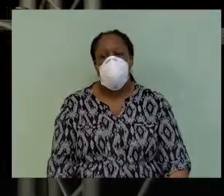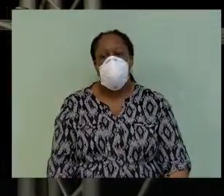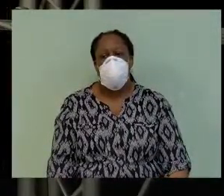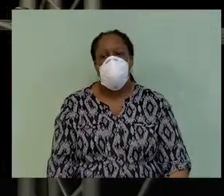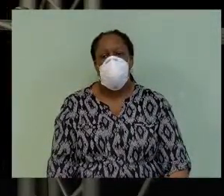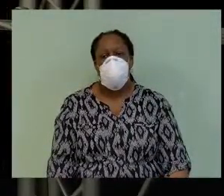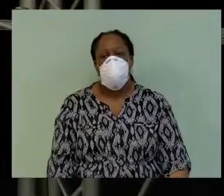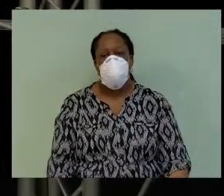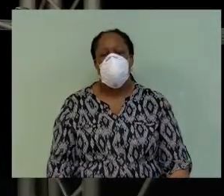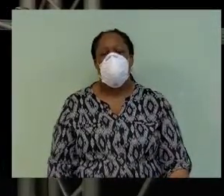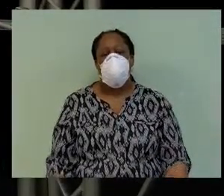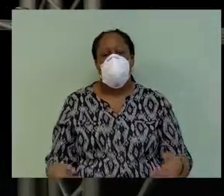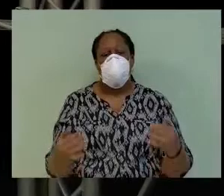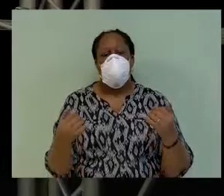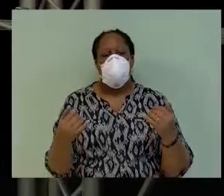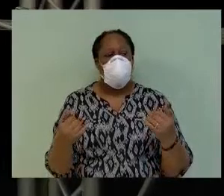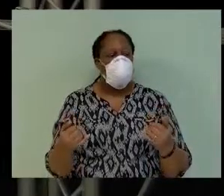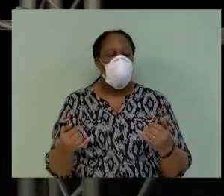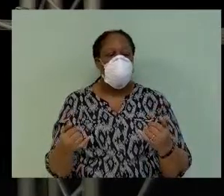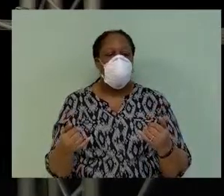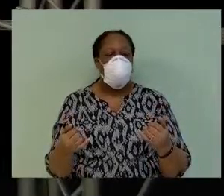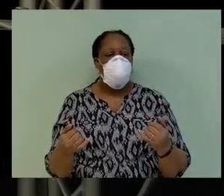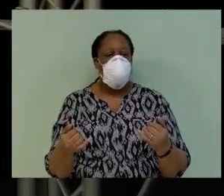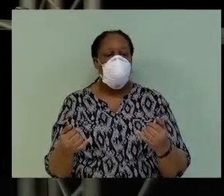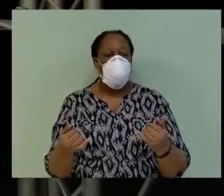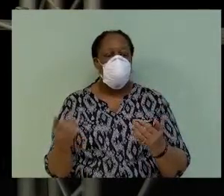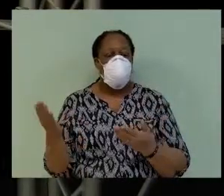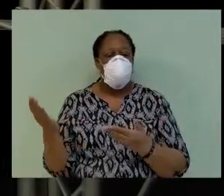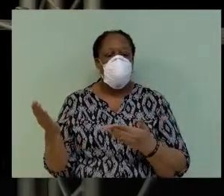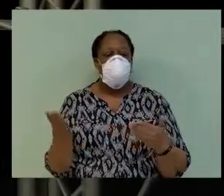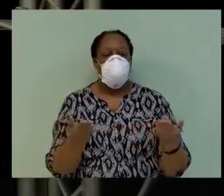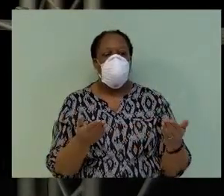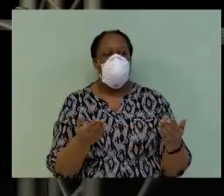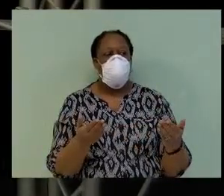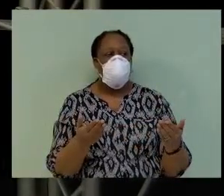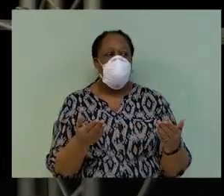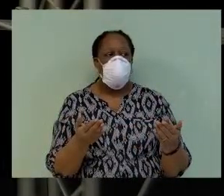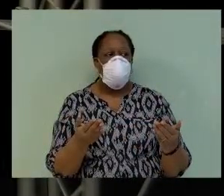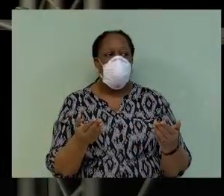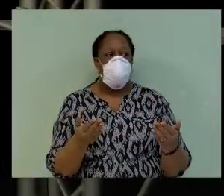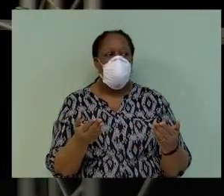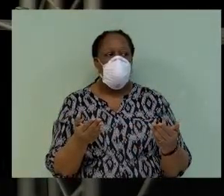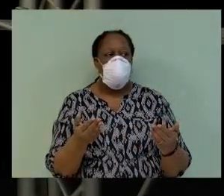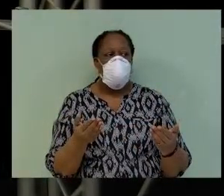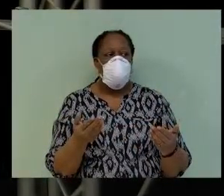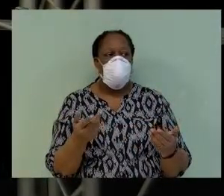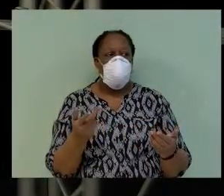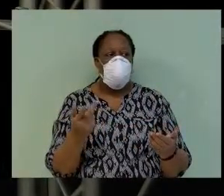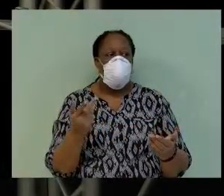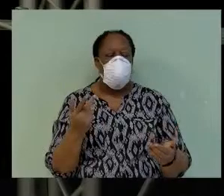and Communications. I will now invite Deputy